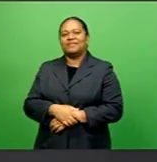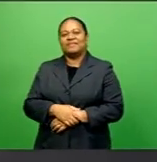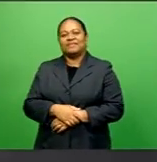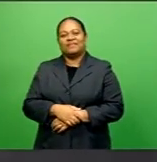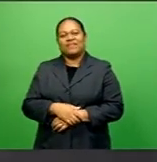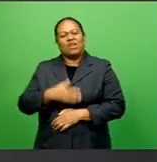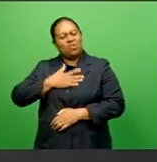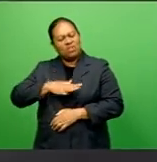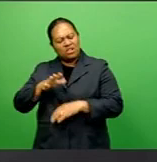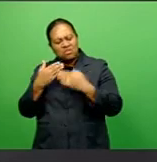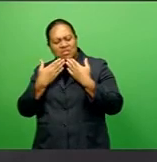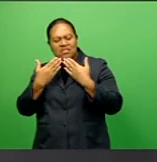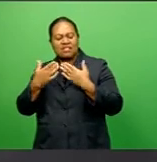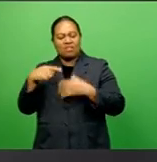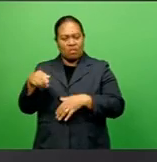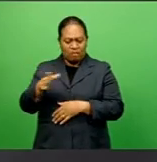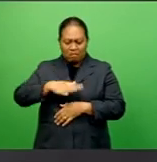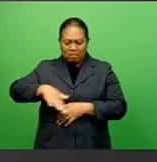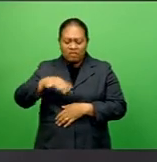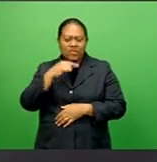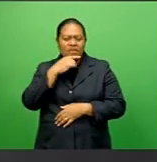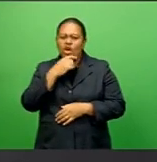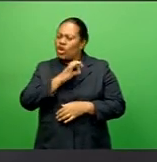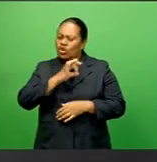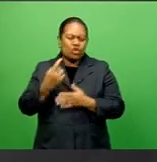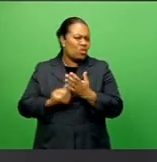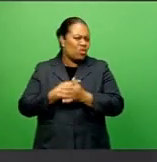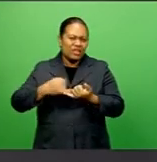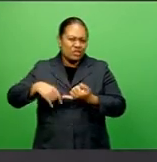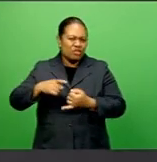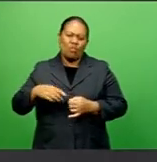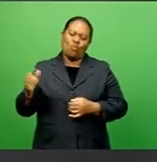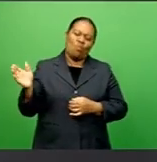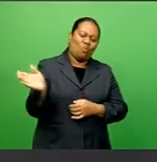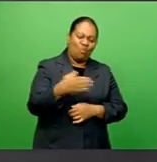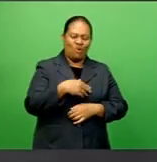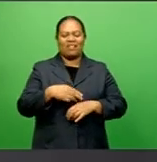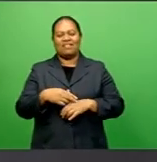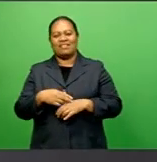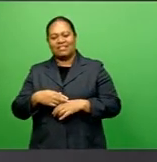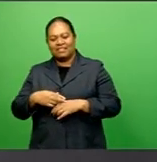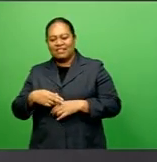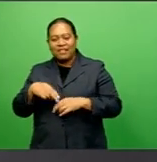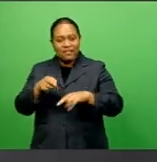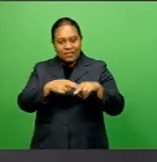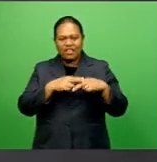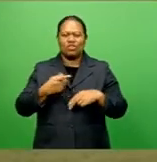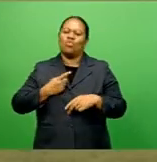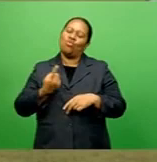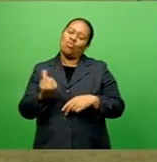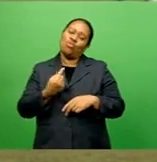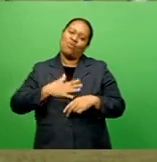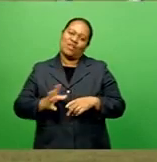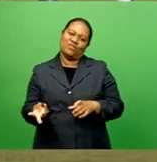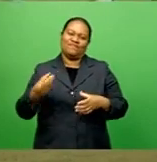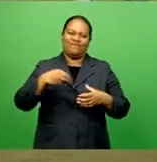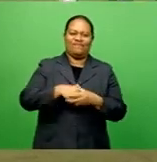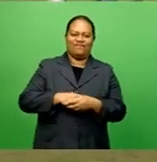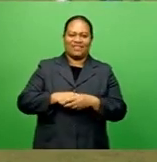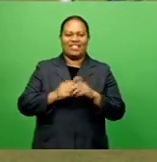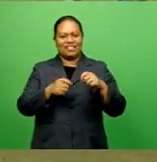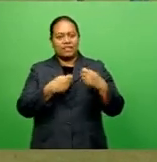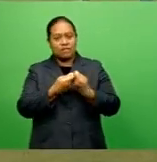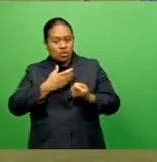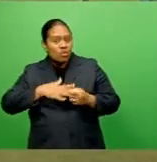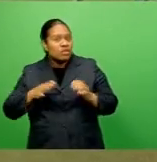the boys here in Fiji, not just Suva, lots of boys everywhere in Fiji who wants to come and join our barbarian team. This team is open. If you want to